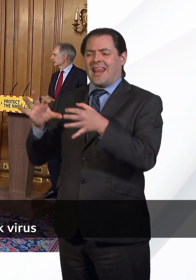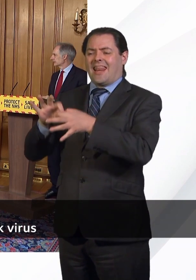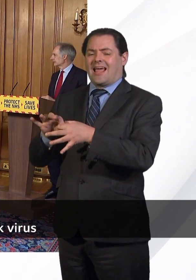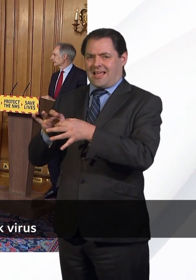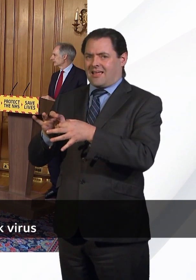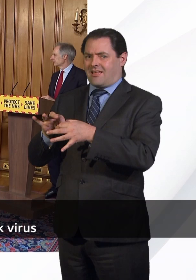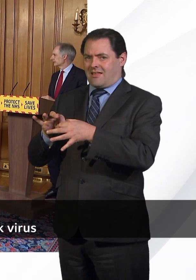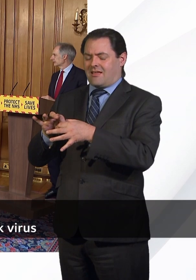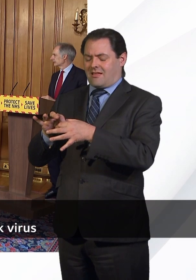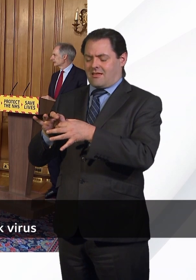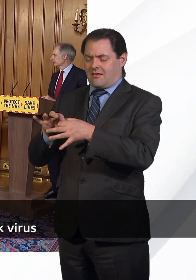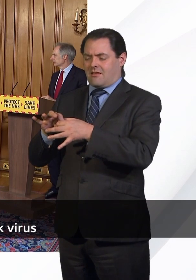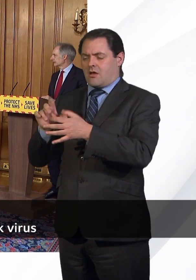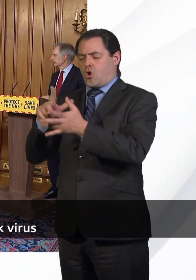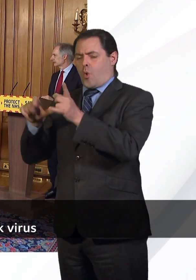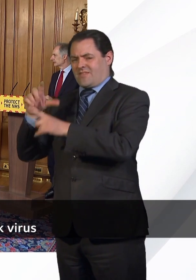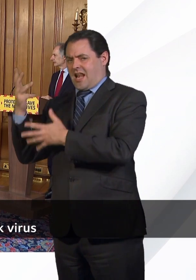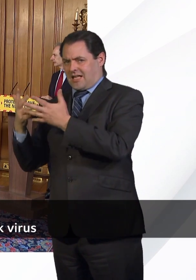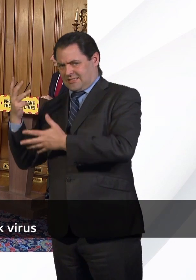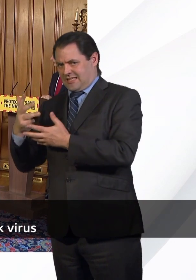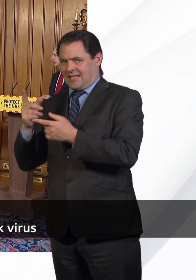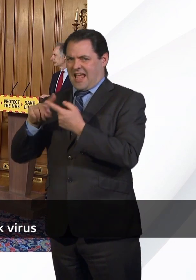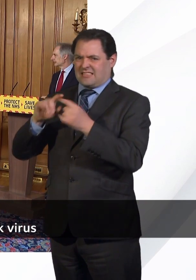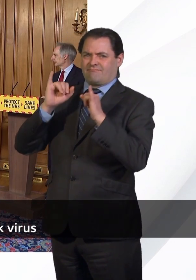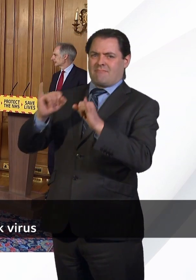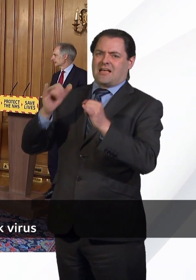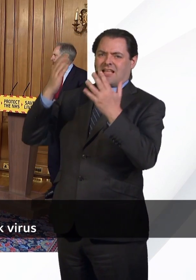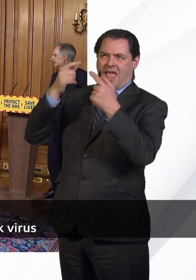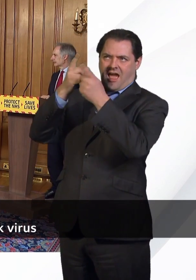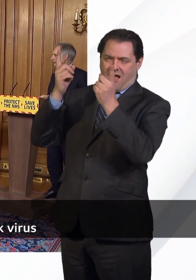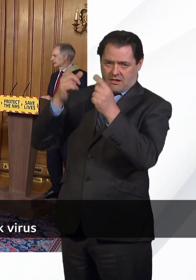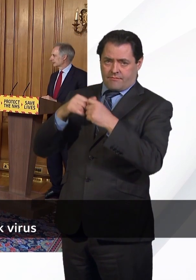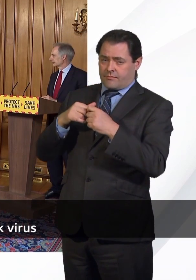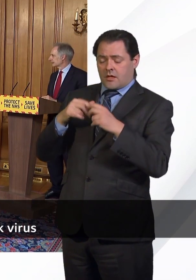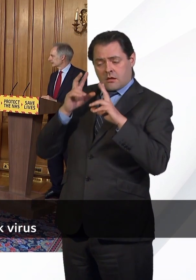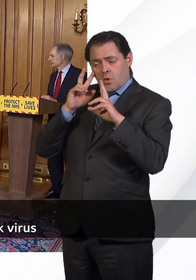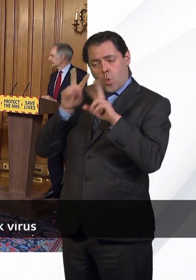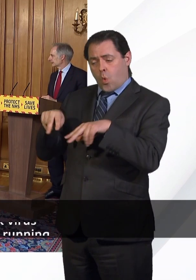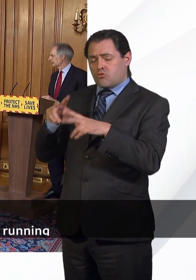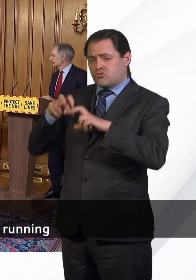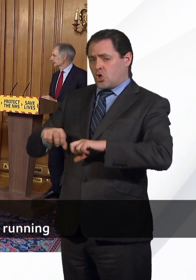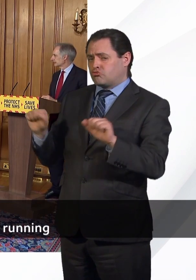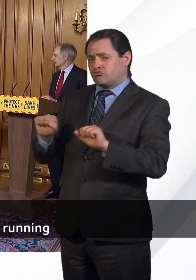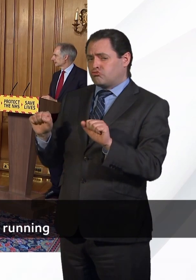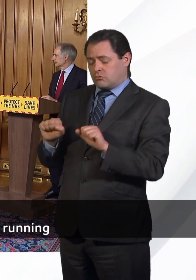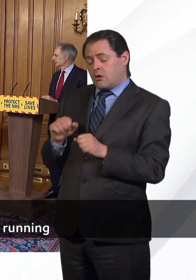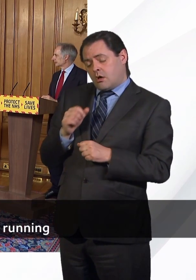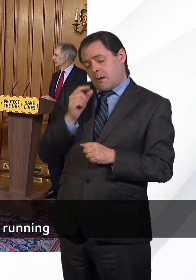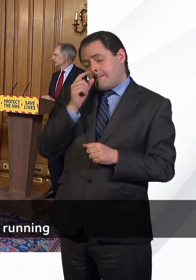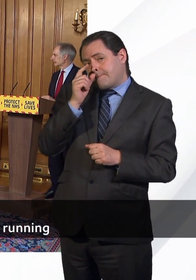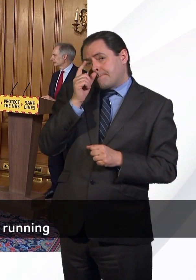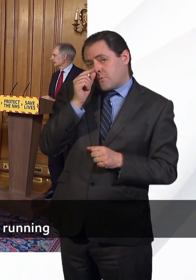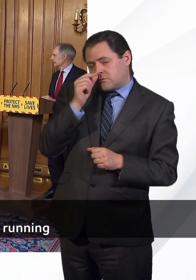personally studied those data and looked at that question in detail, but what you say is entirely plausible in my